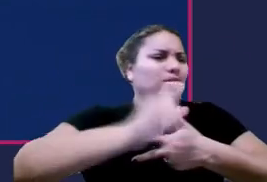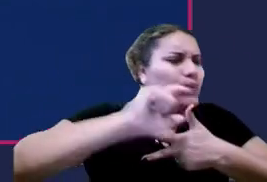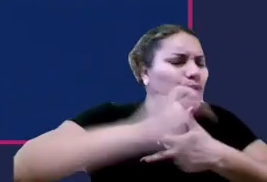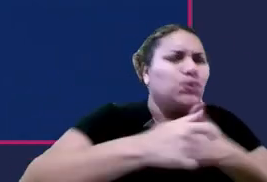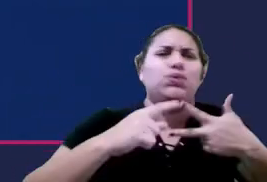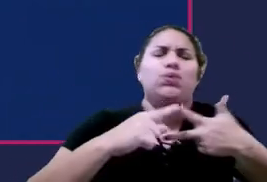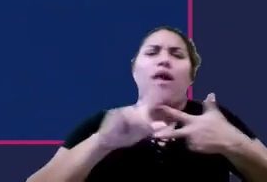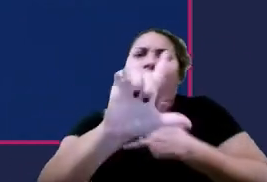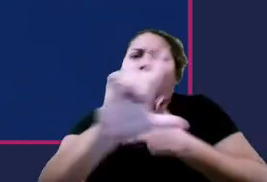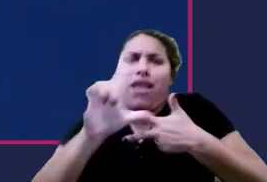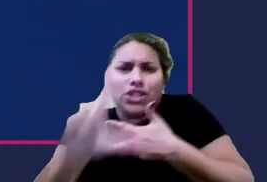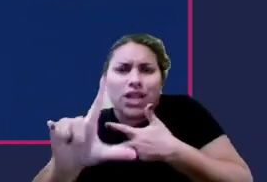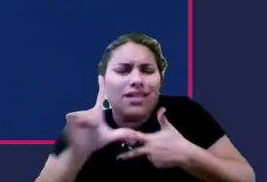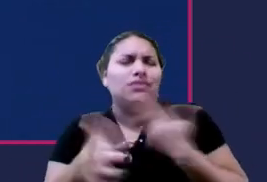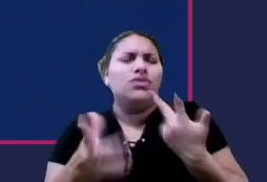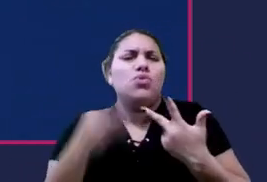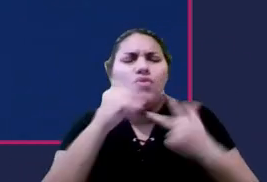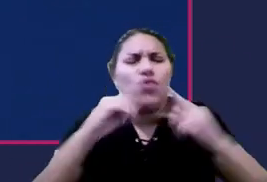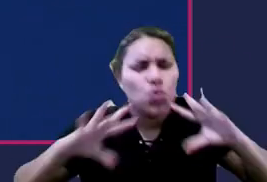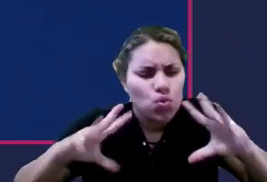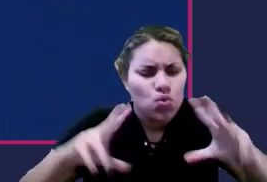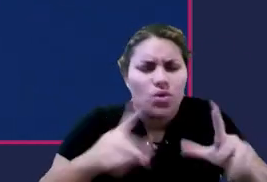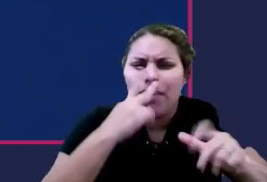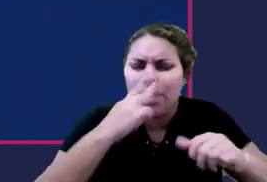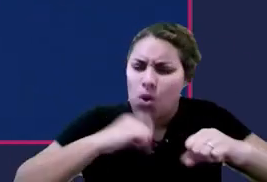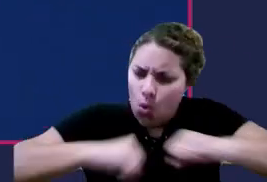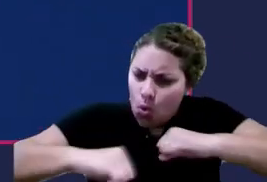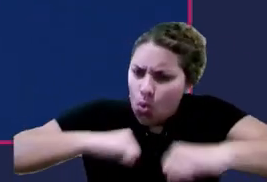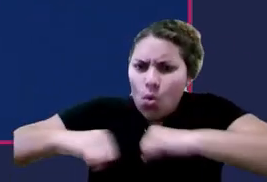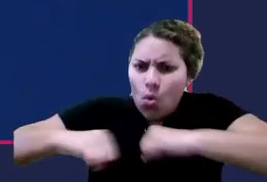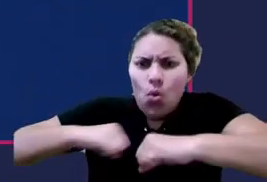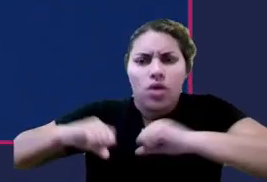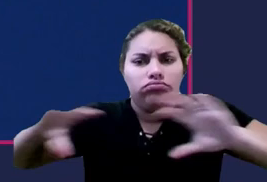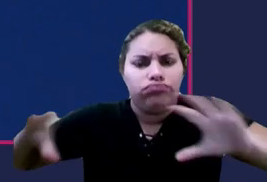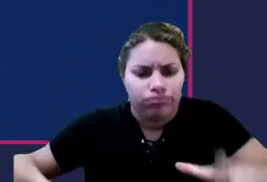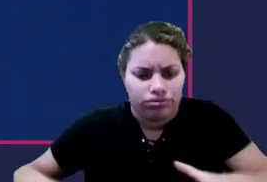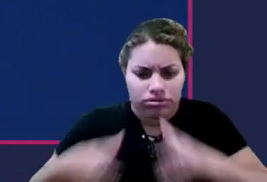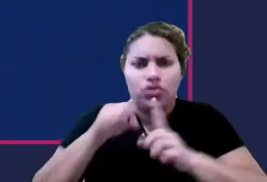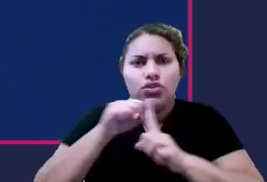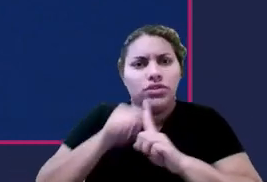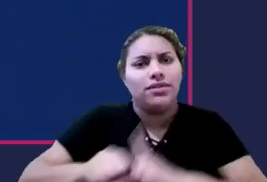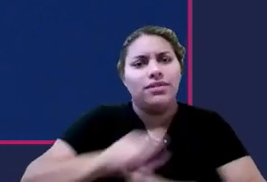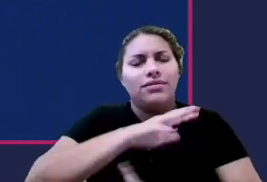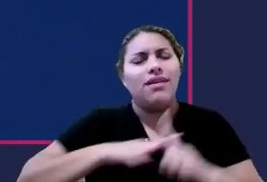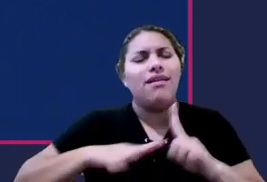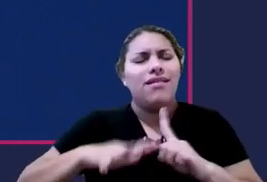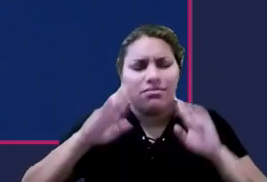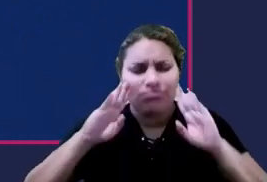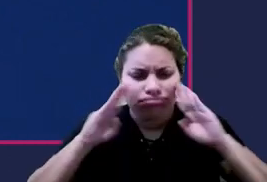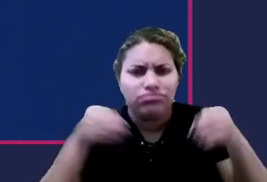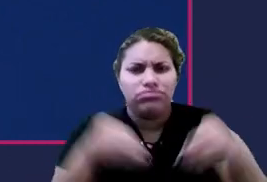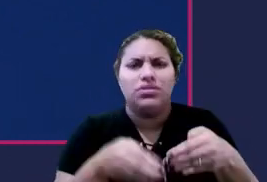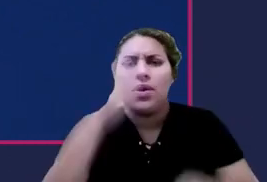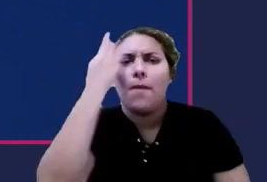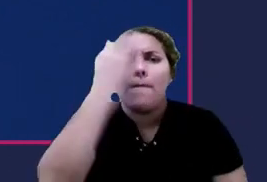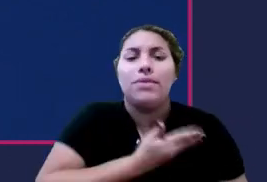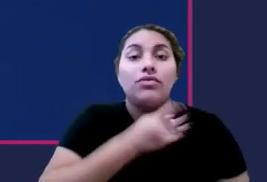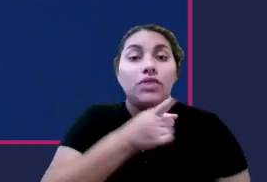the society, the Congress, the executive power, everything that you did